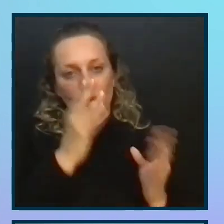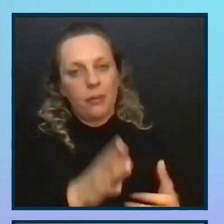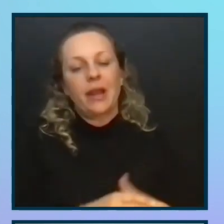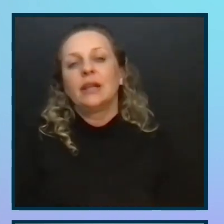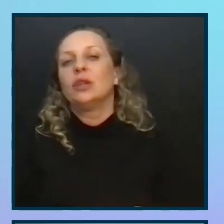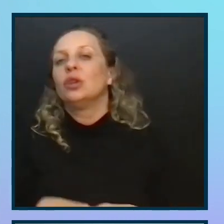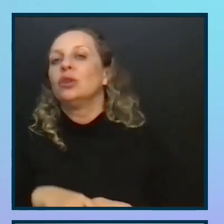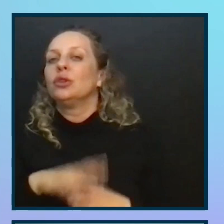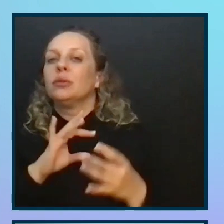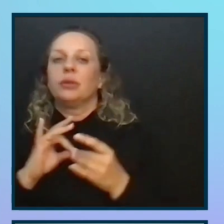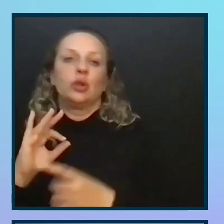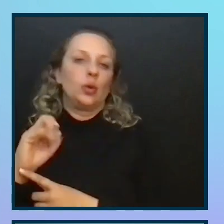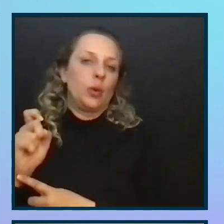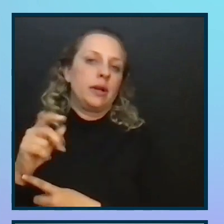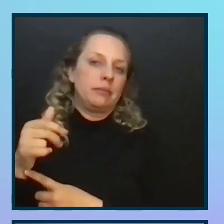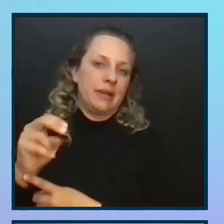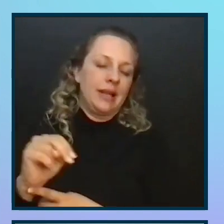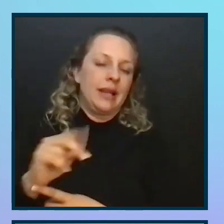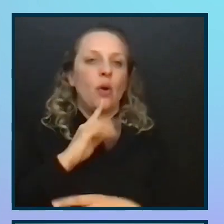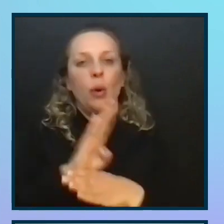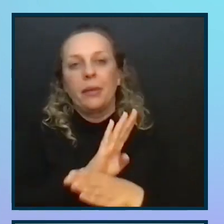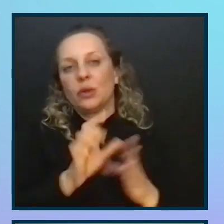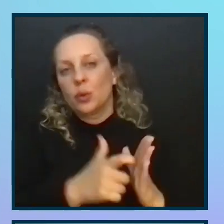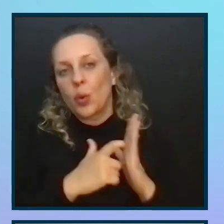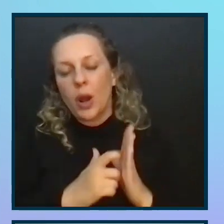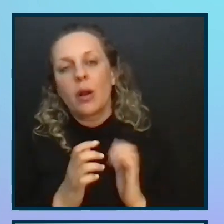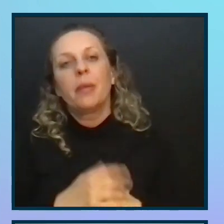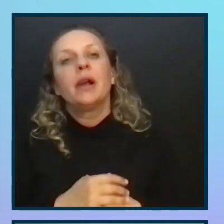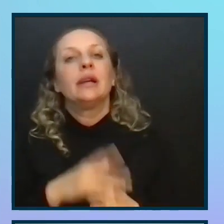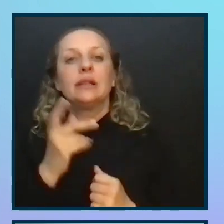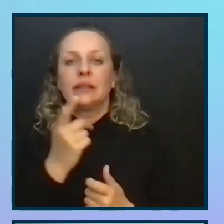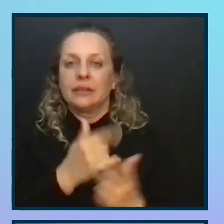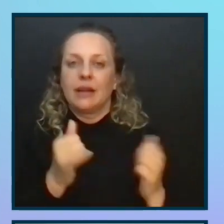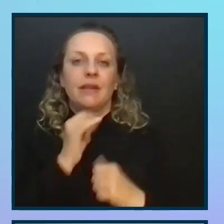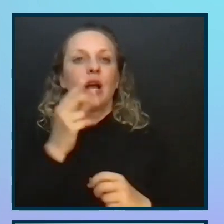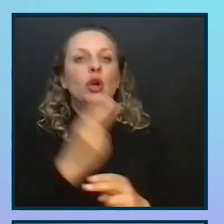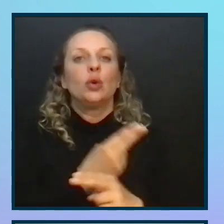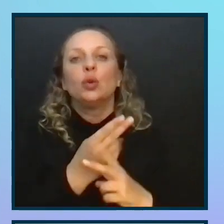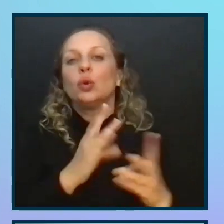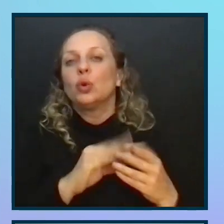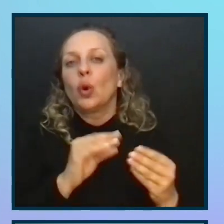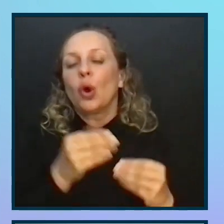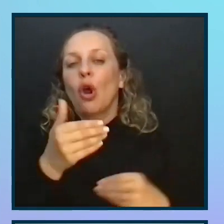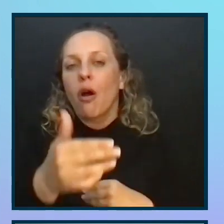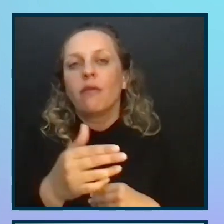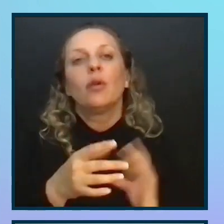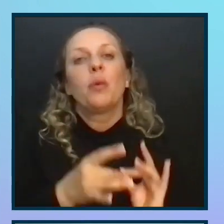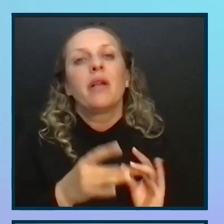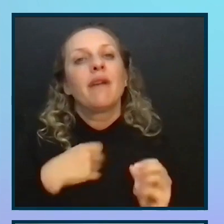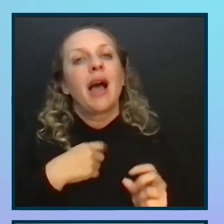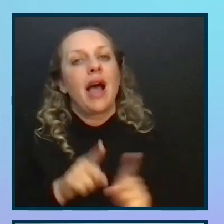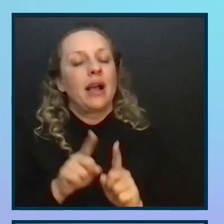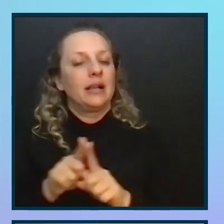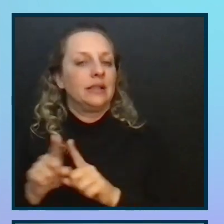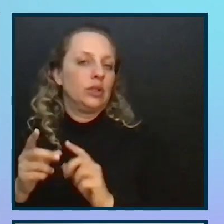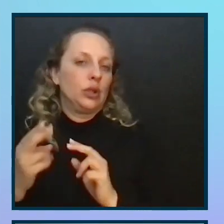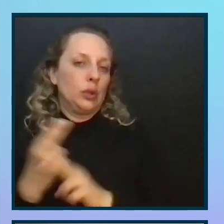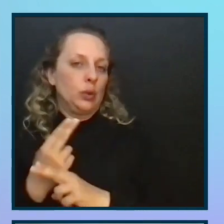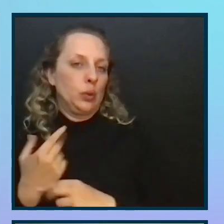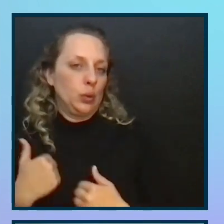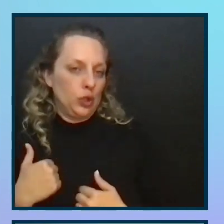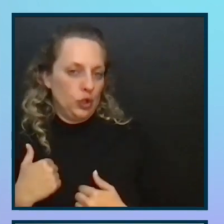link to the UX pin, business requirements, stuff like user stories is often relevant. As a user, I would like to be able